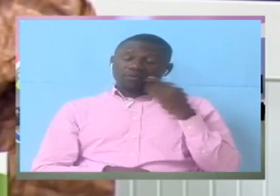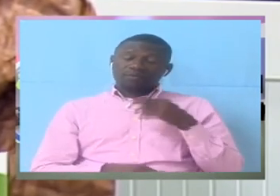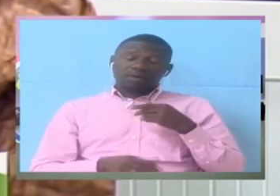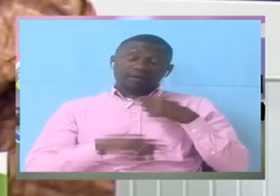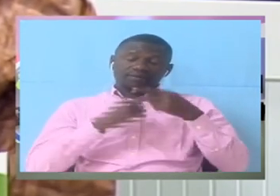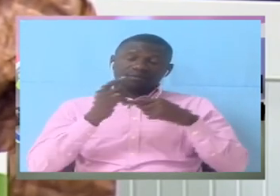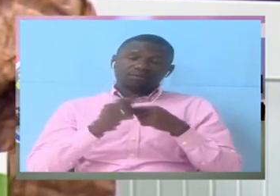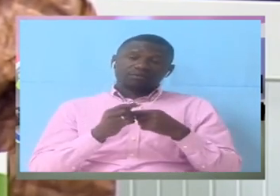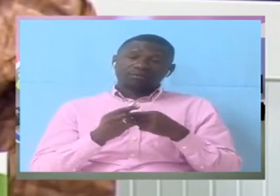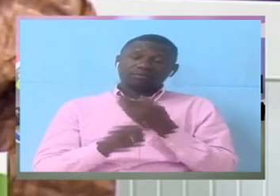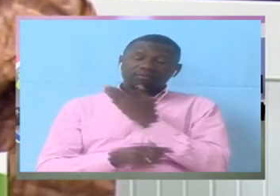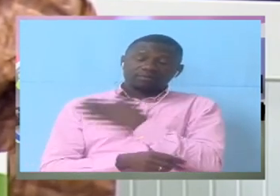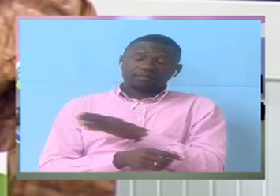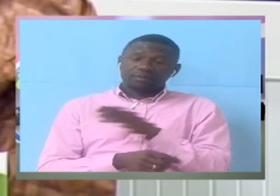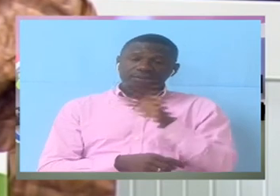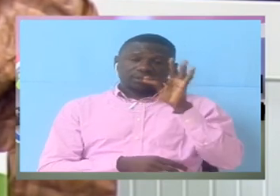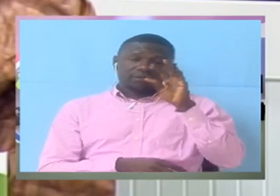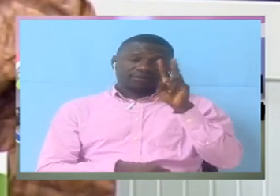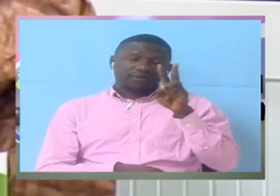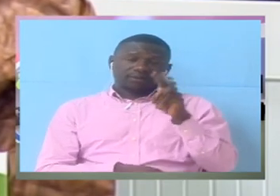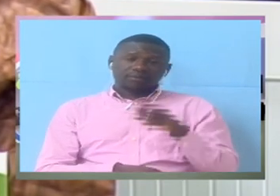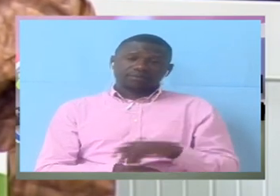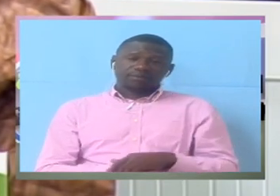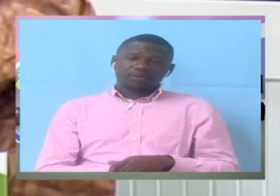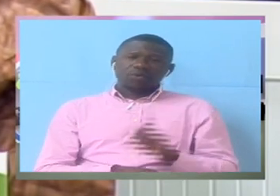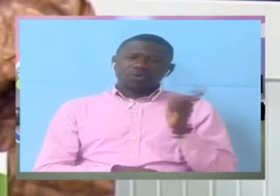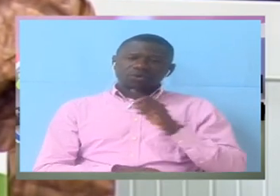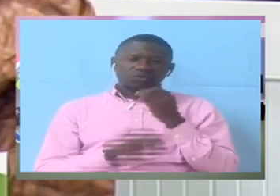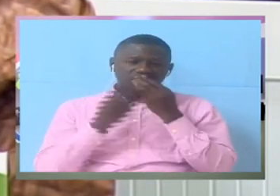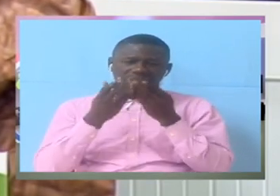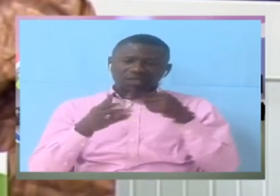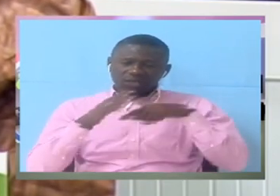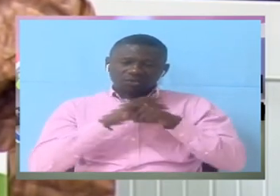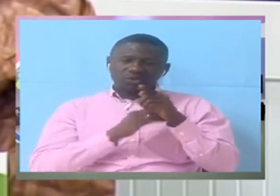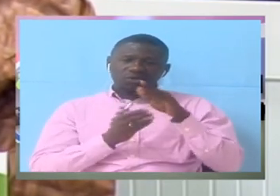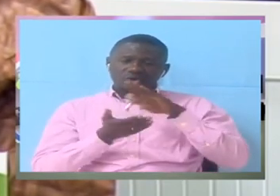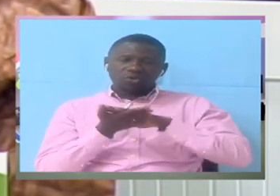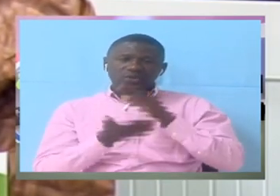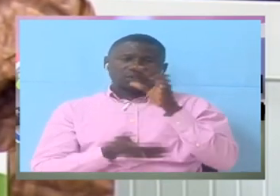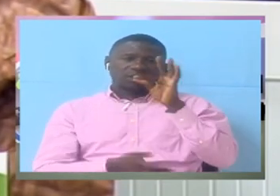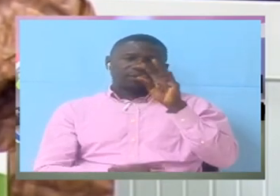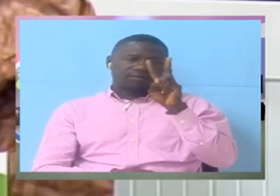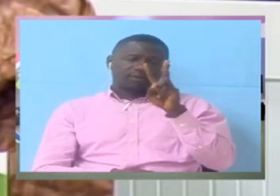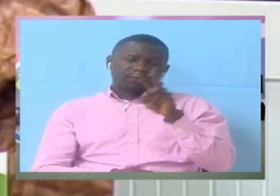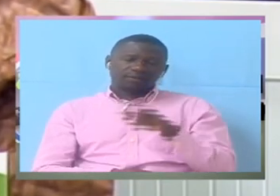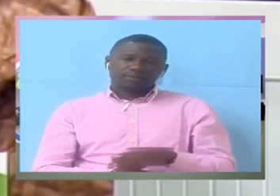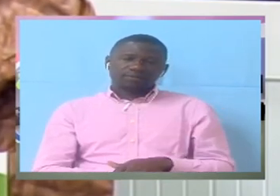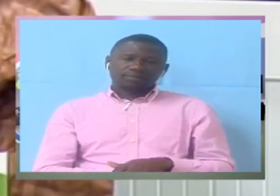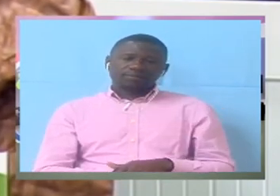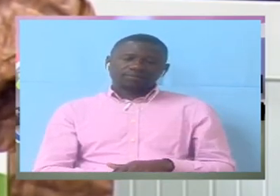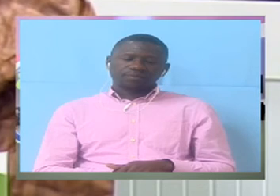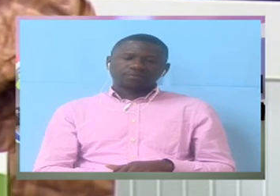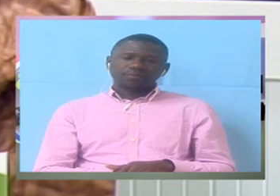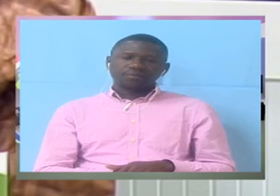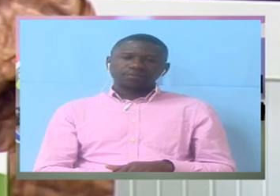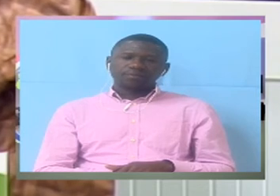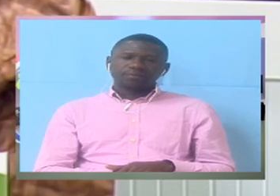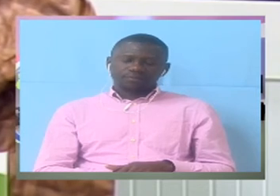After we, what did you say on television? The same statement I said. I mean, for Janko, you can take inad